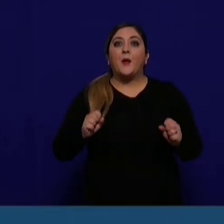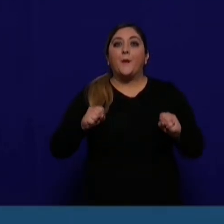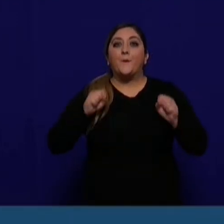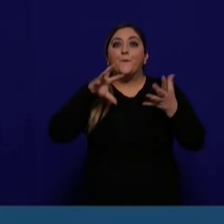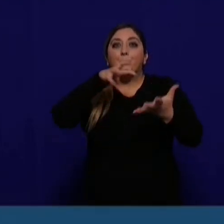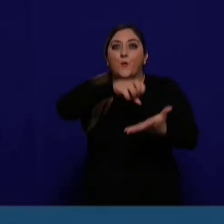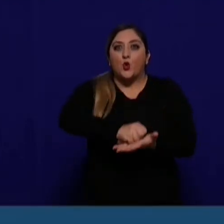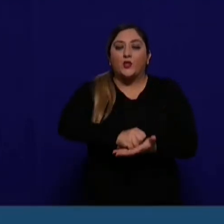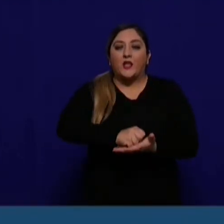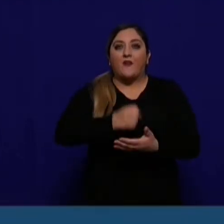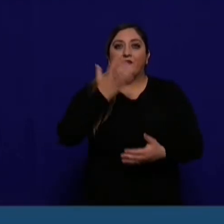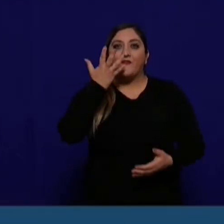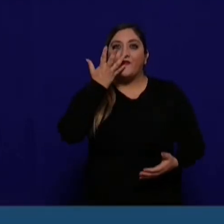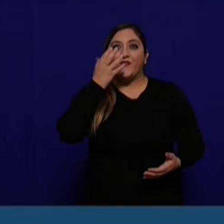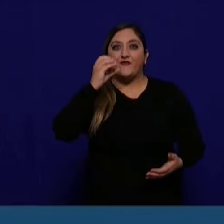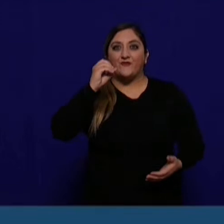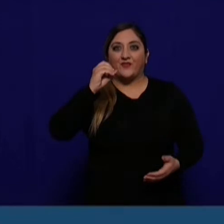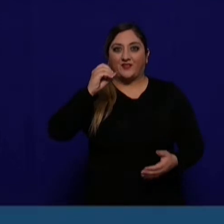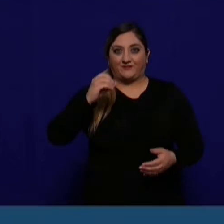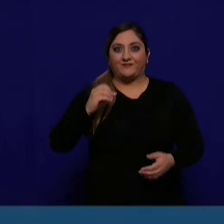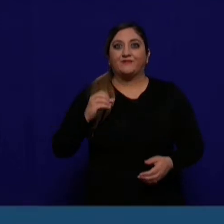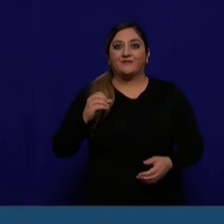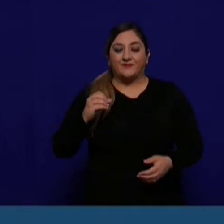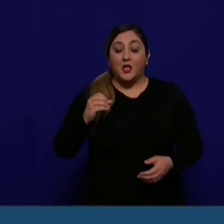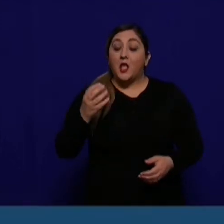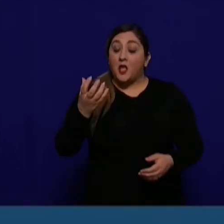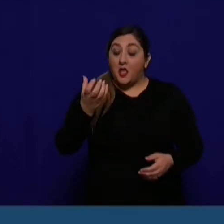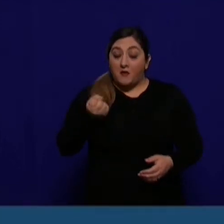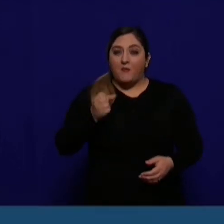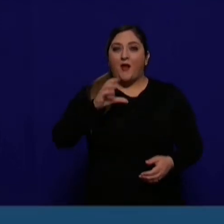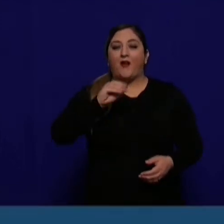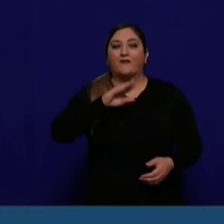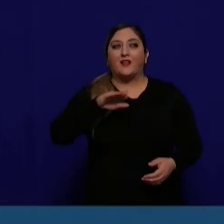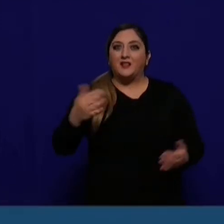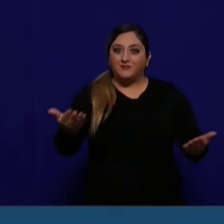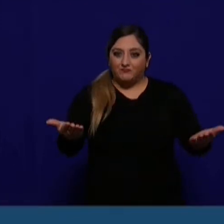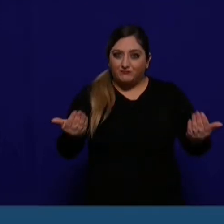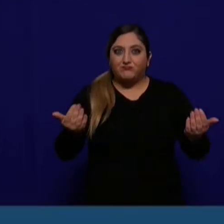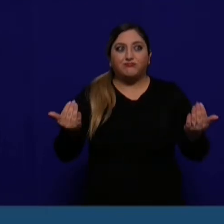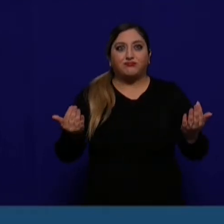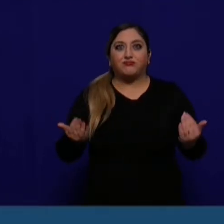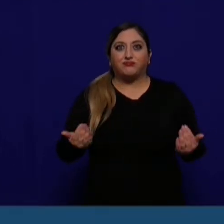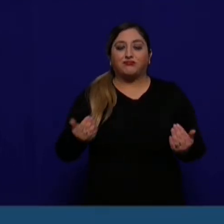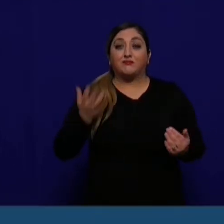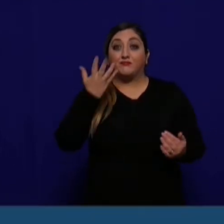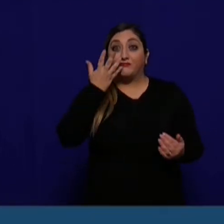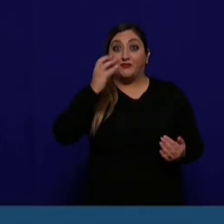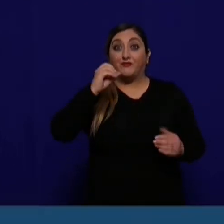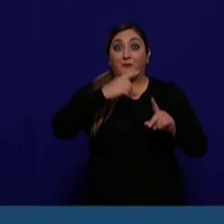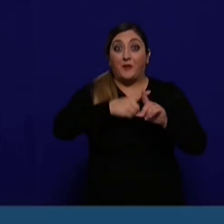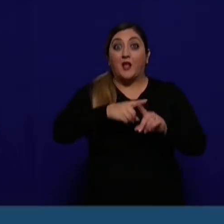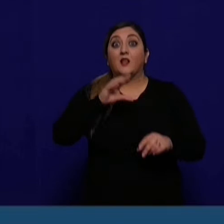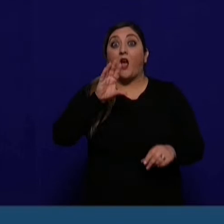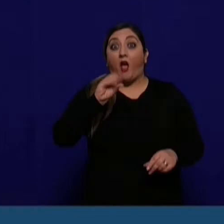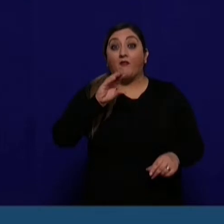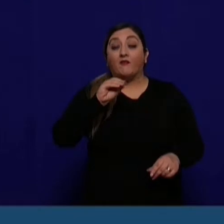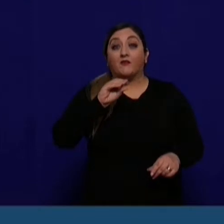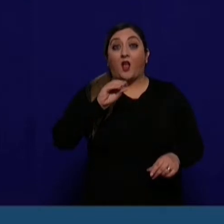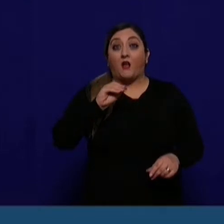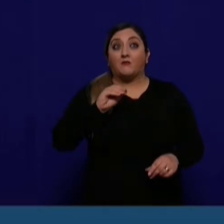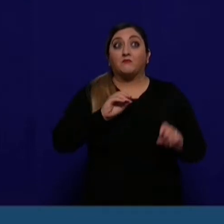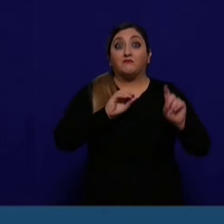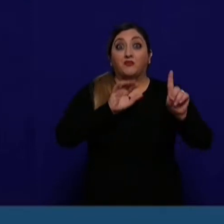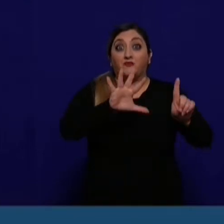fuq minn 50 sena u kellna konkors tajjeb ħafna mill-pubbliku ta' dawn l-etajiet fejn kellna l fuq minn 15,000 persuna